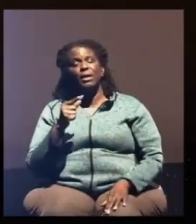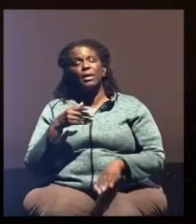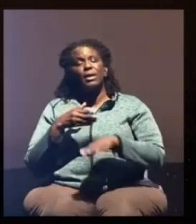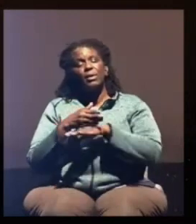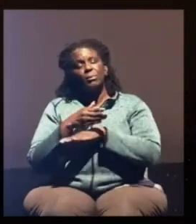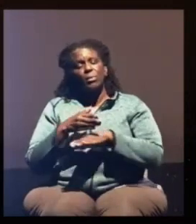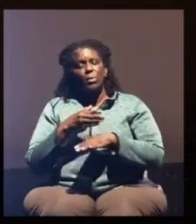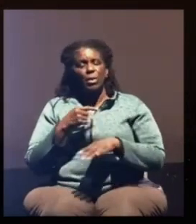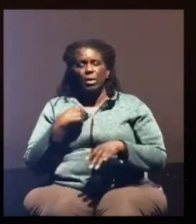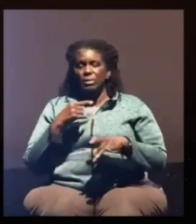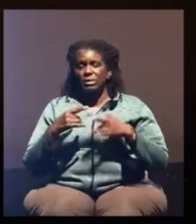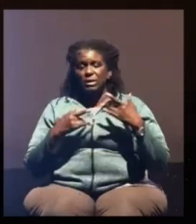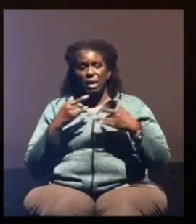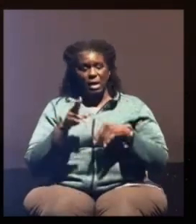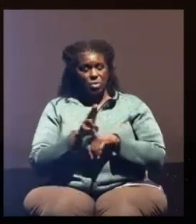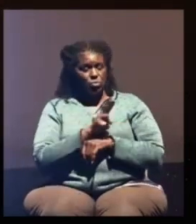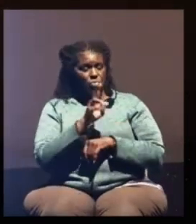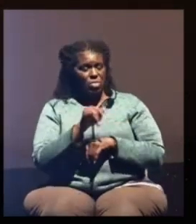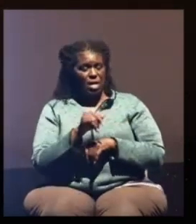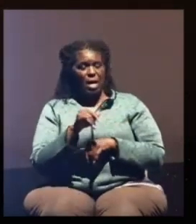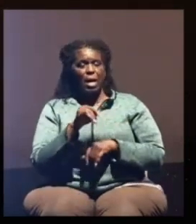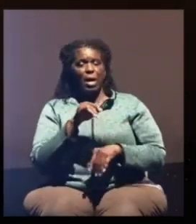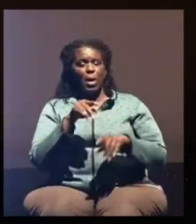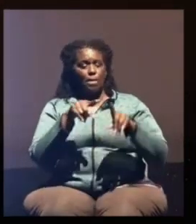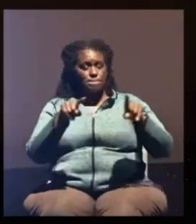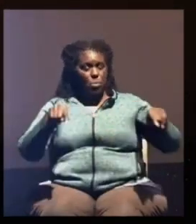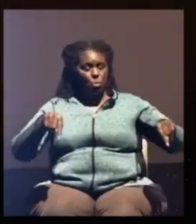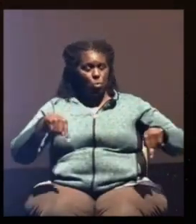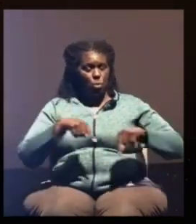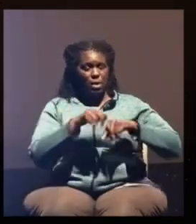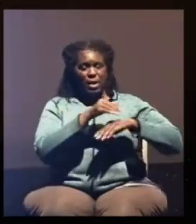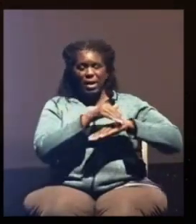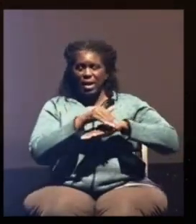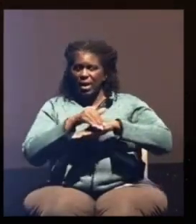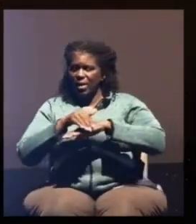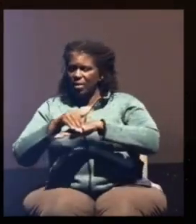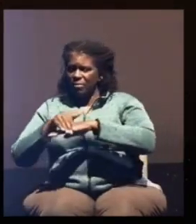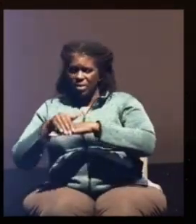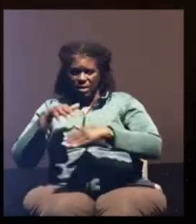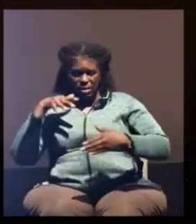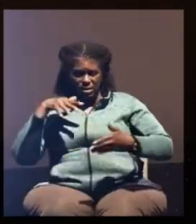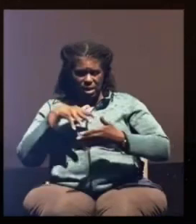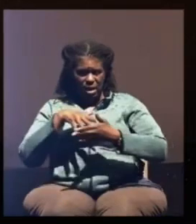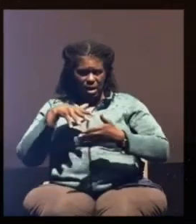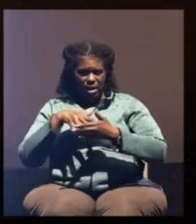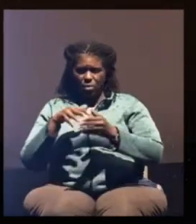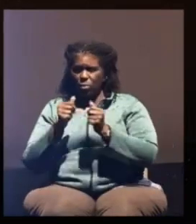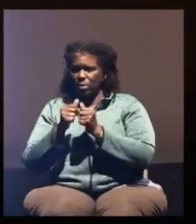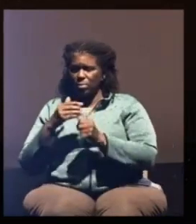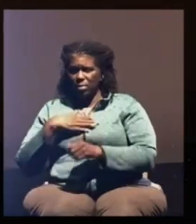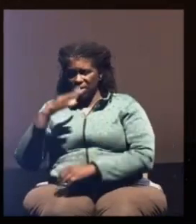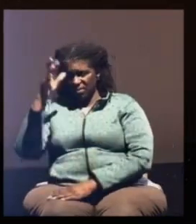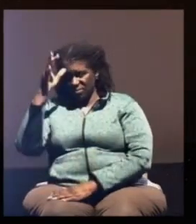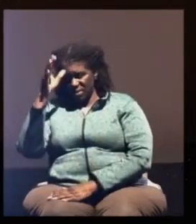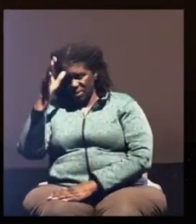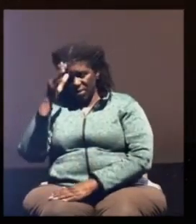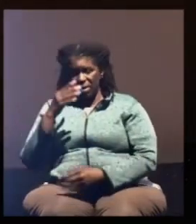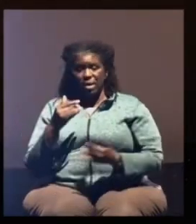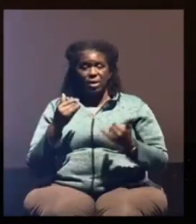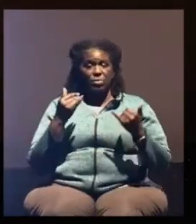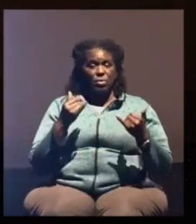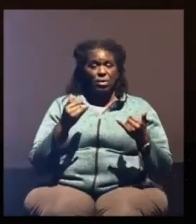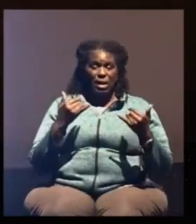arrived. I used that cutting board every night for countless evenings studying along my dad, and to this